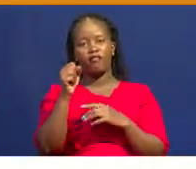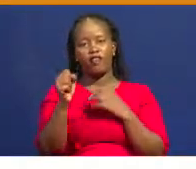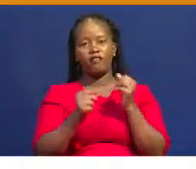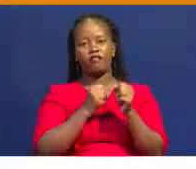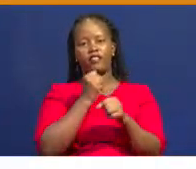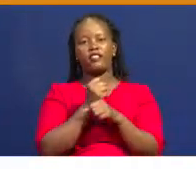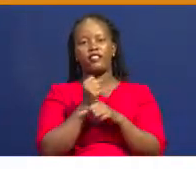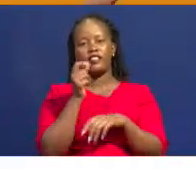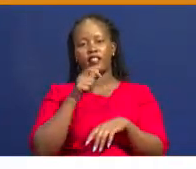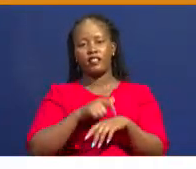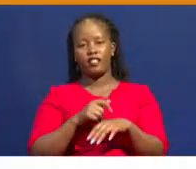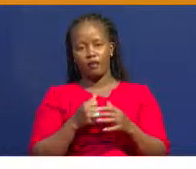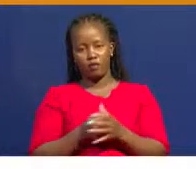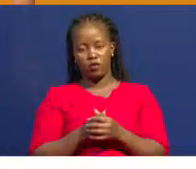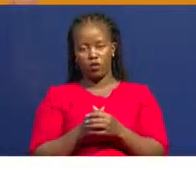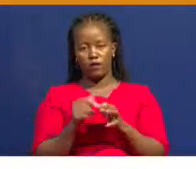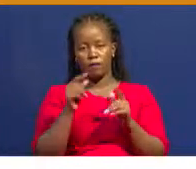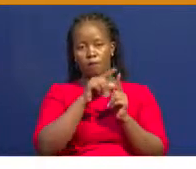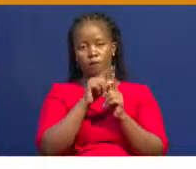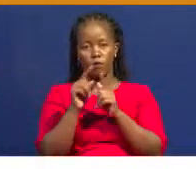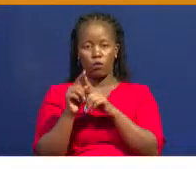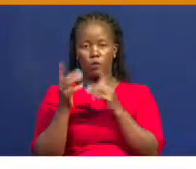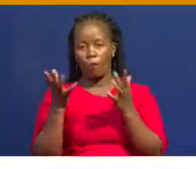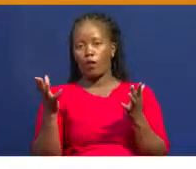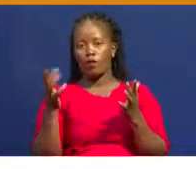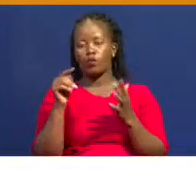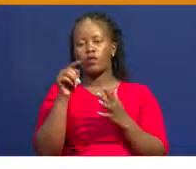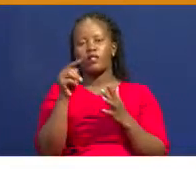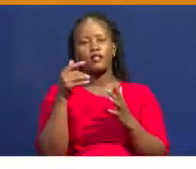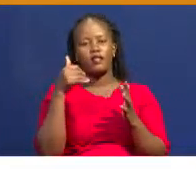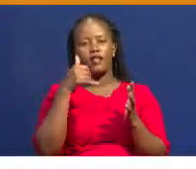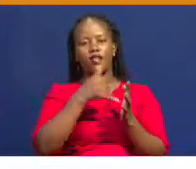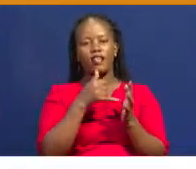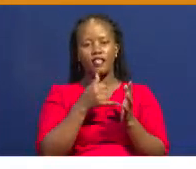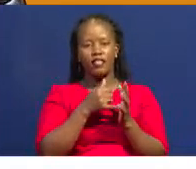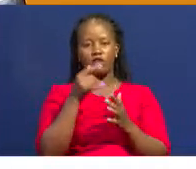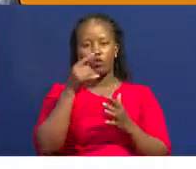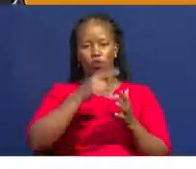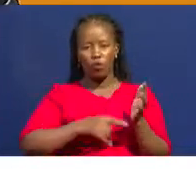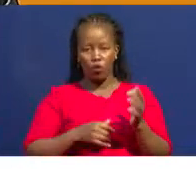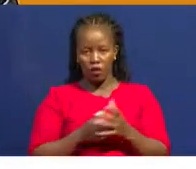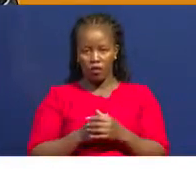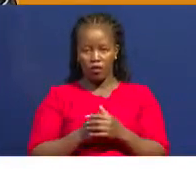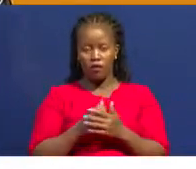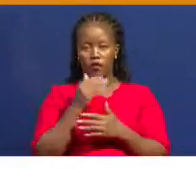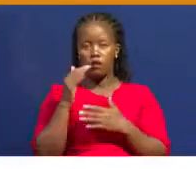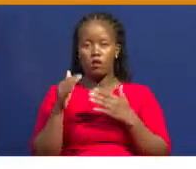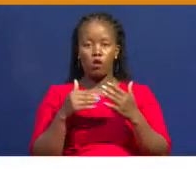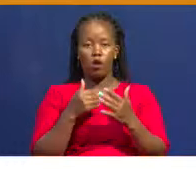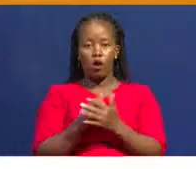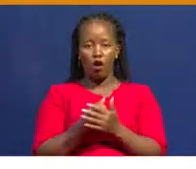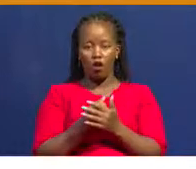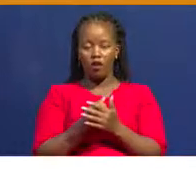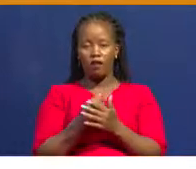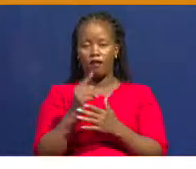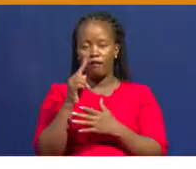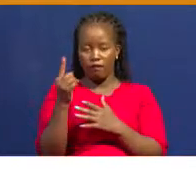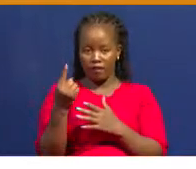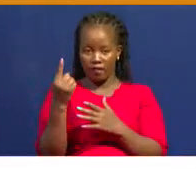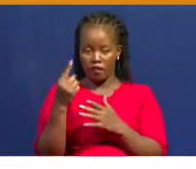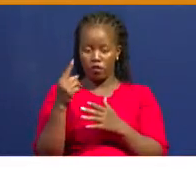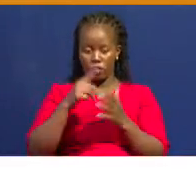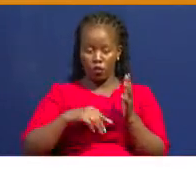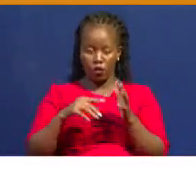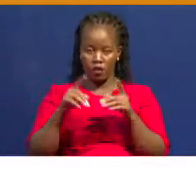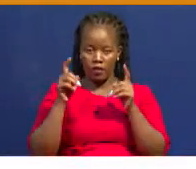And what you are saying, what does it entail? It entails all the facets, what needs to be done as a